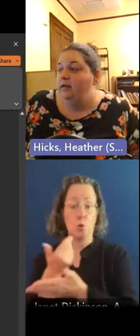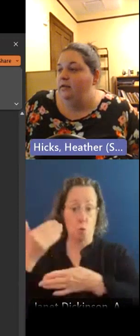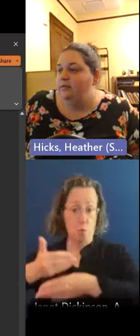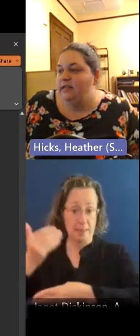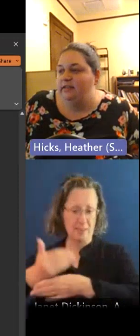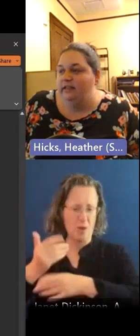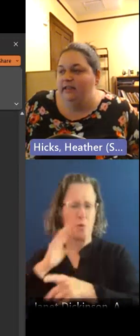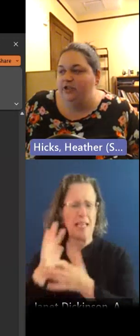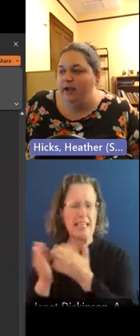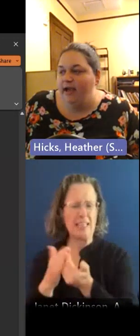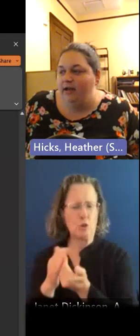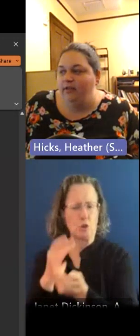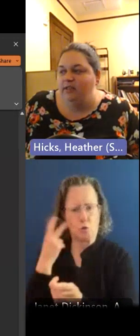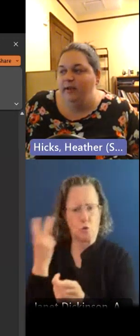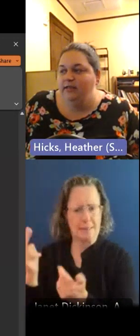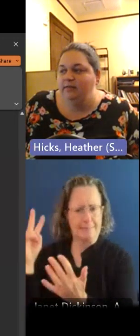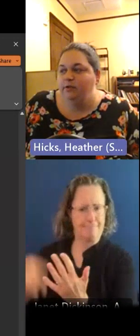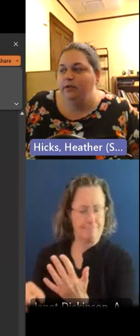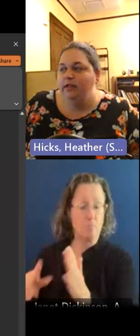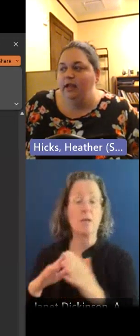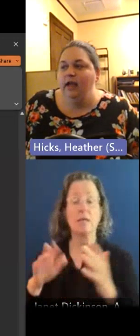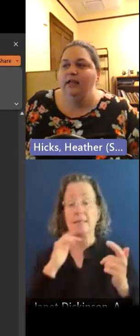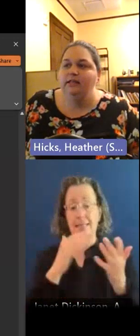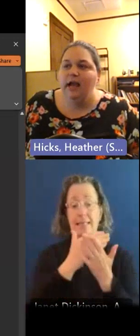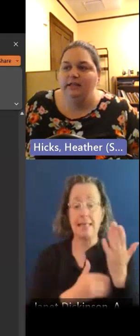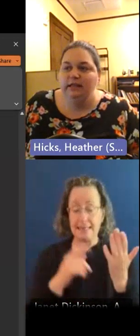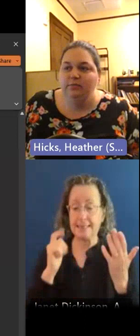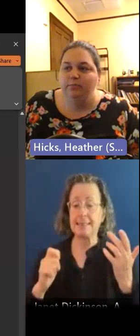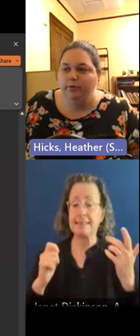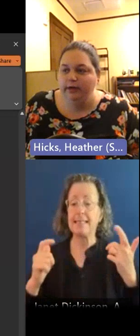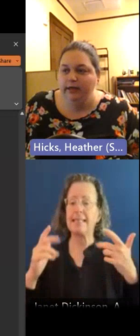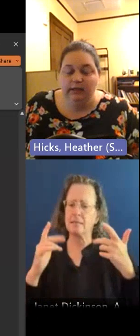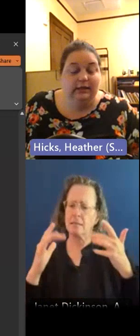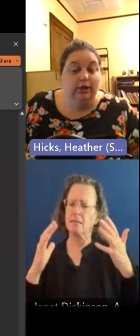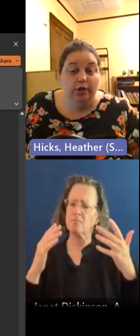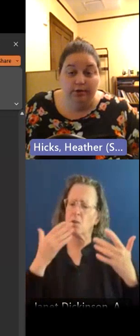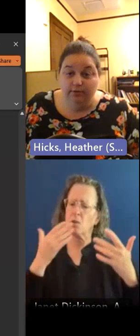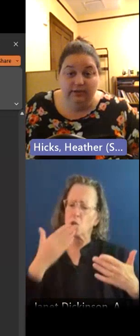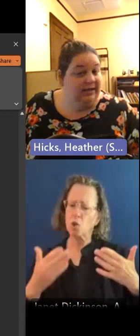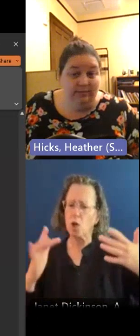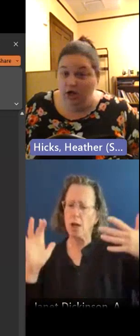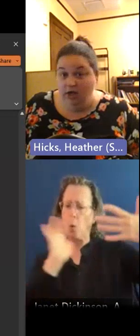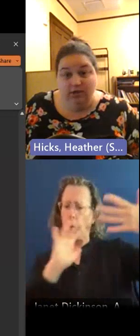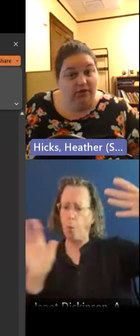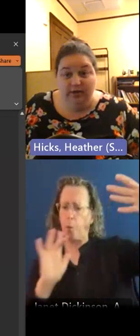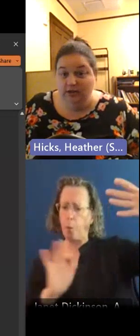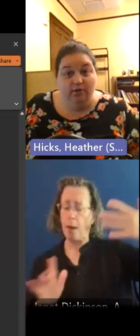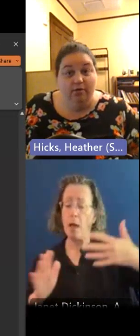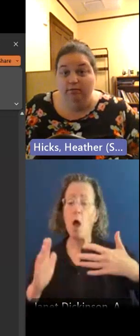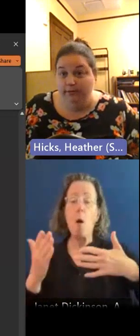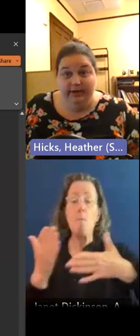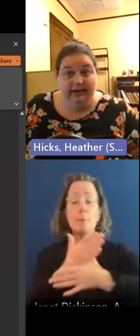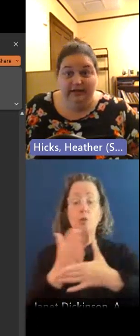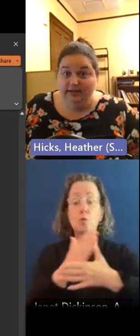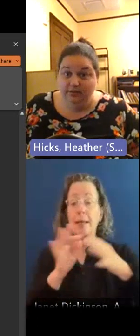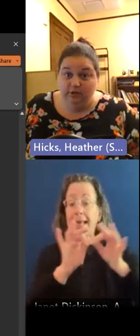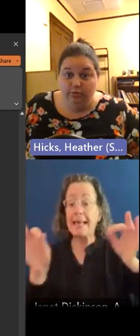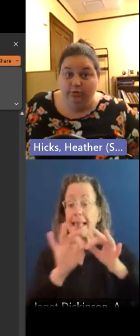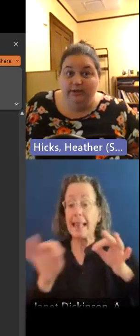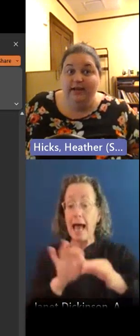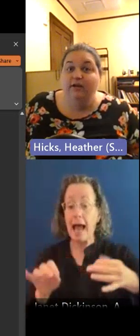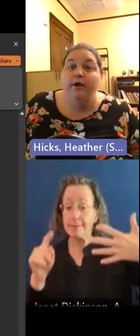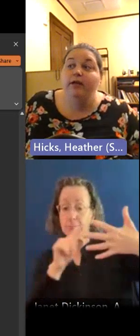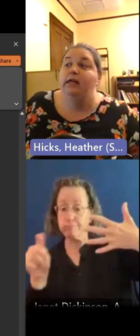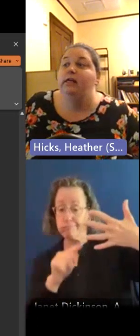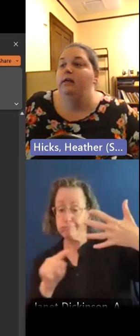And then this one says list should have adequate space between lines. I did put in the notes. I'm not going to go over it unless someone's